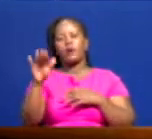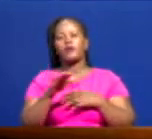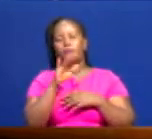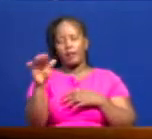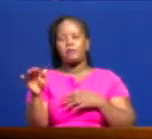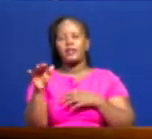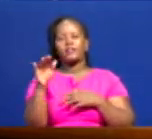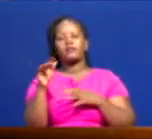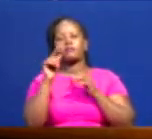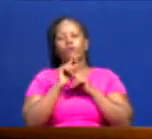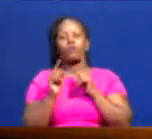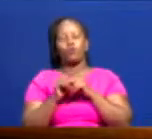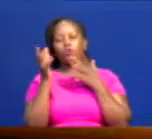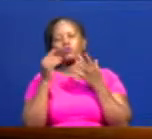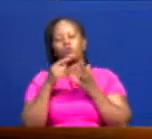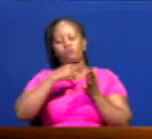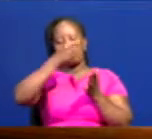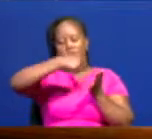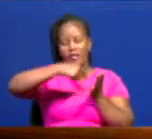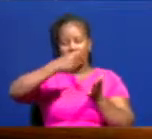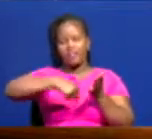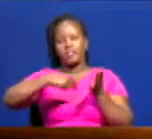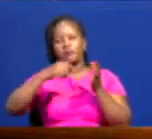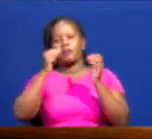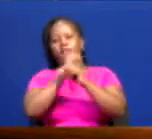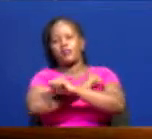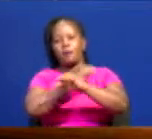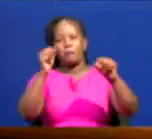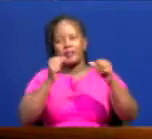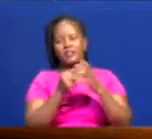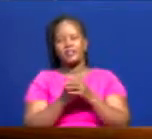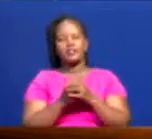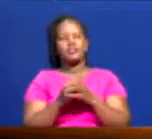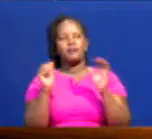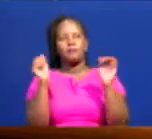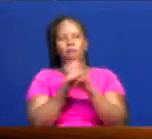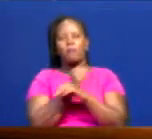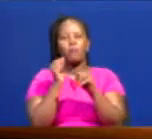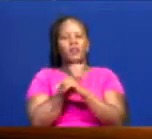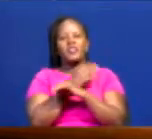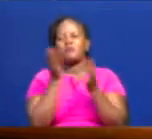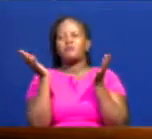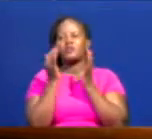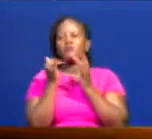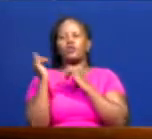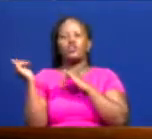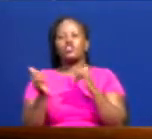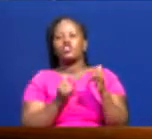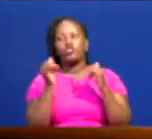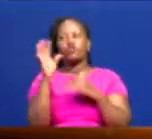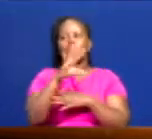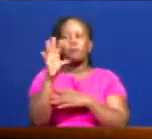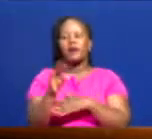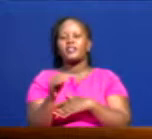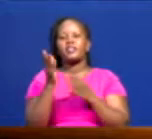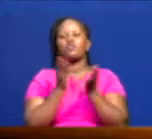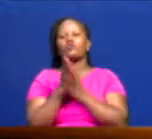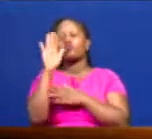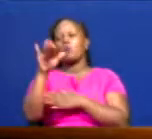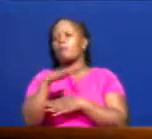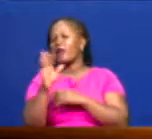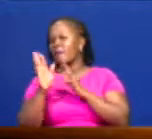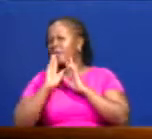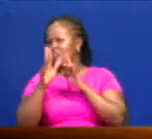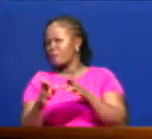to by the President. We cannot introduce budget estimates through reports of Parliament. That's not how